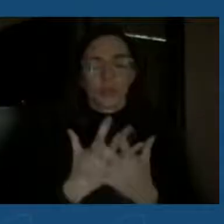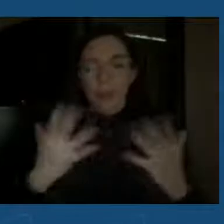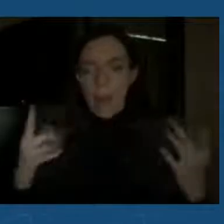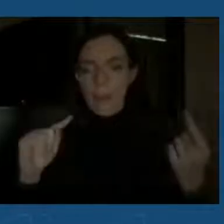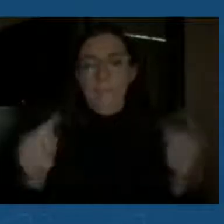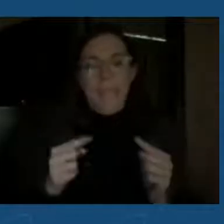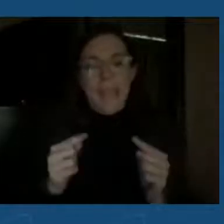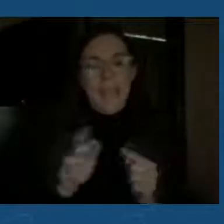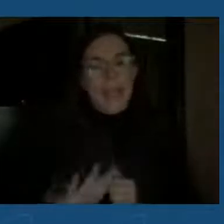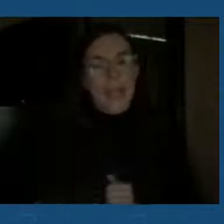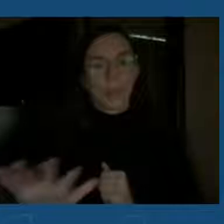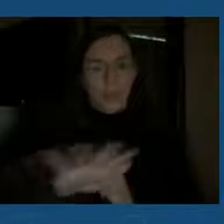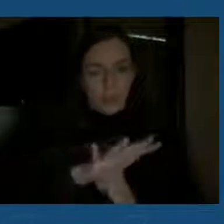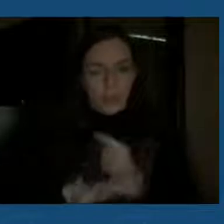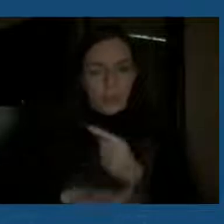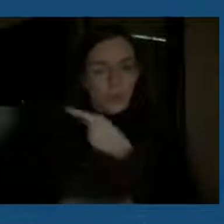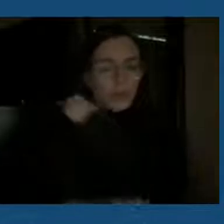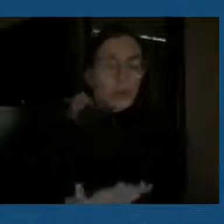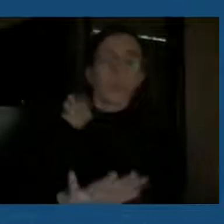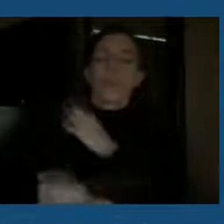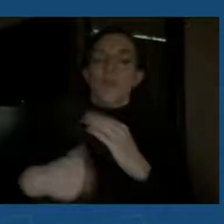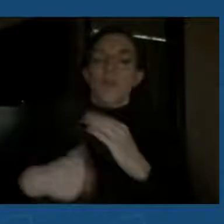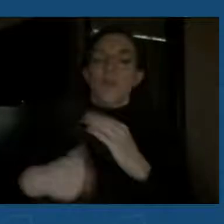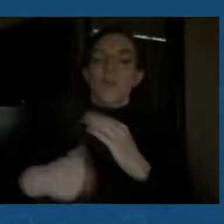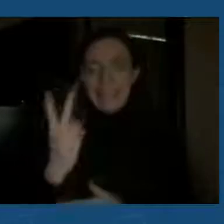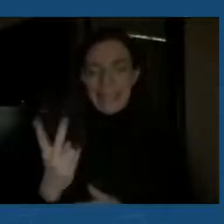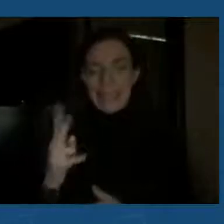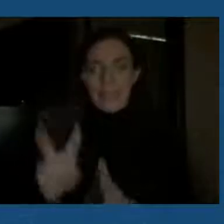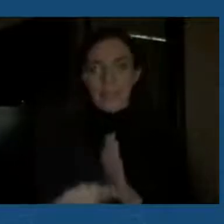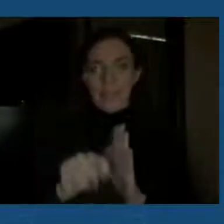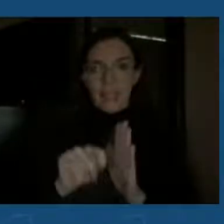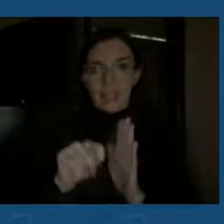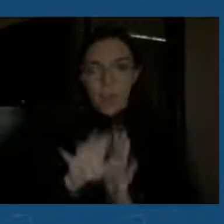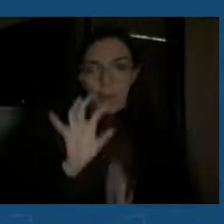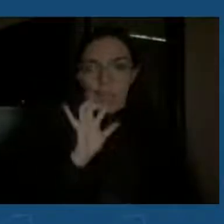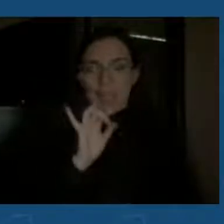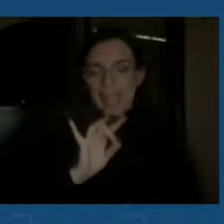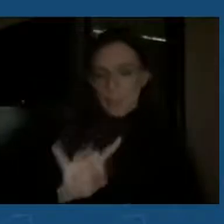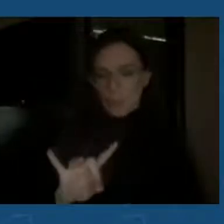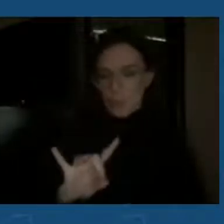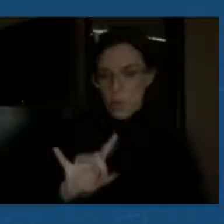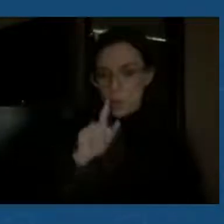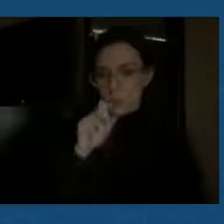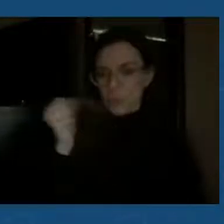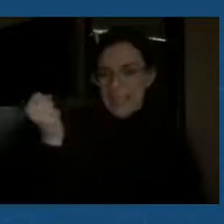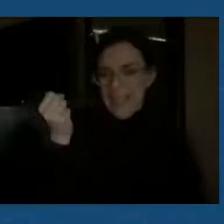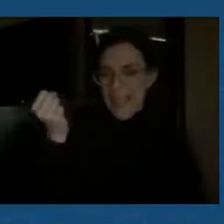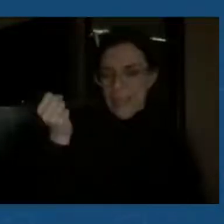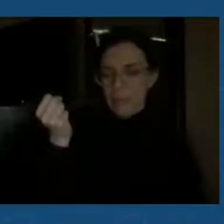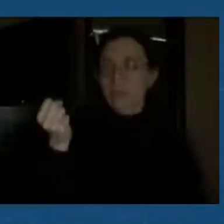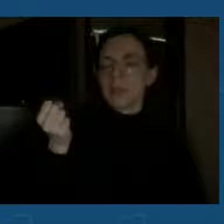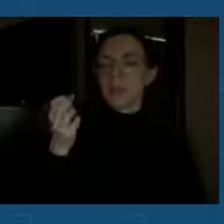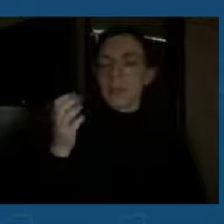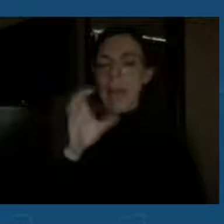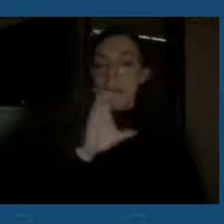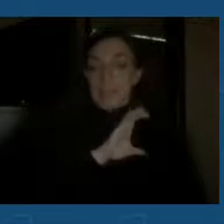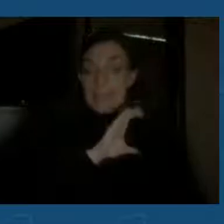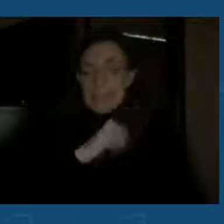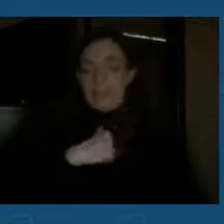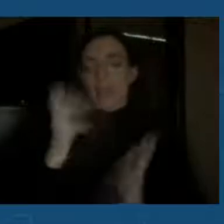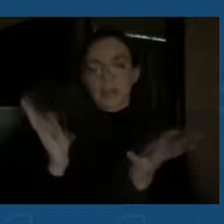and we've all seen the video of an 8-year-old being detained by the police. I spoke with Mayor Walsh about